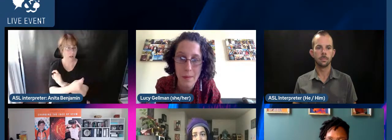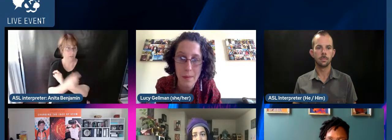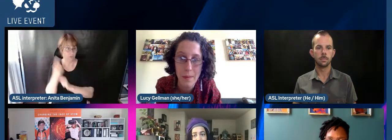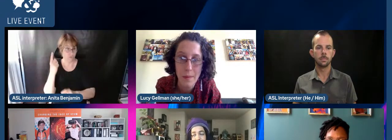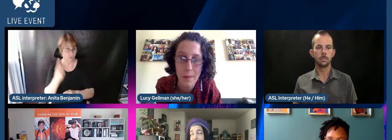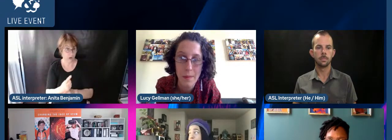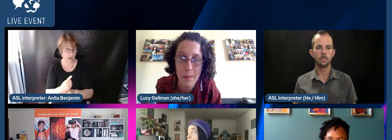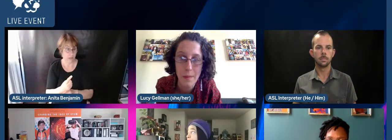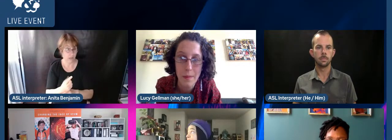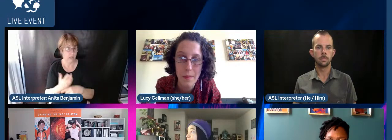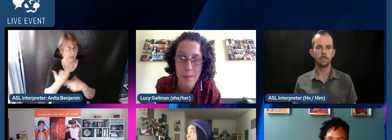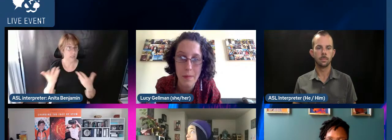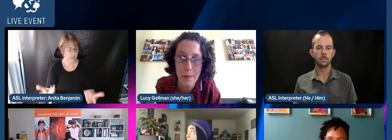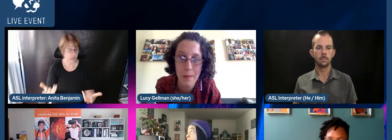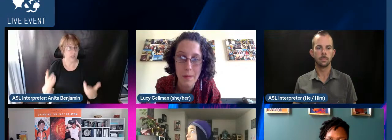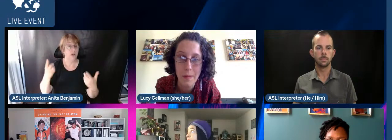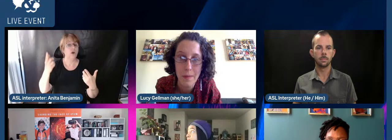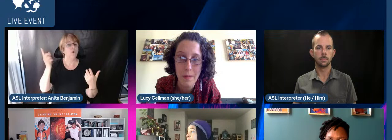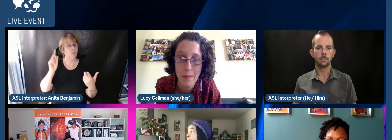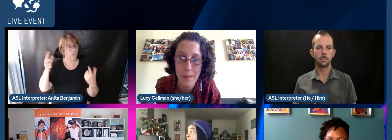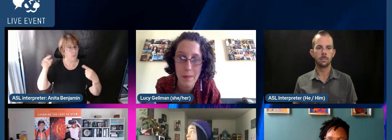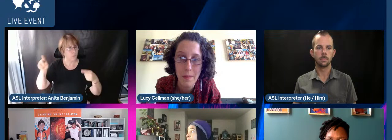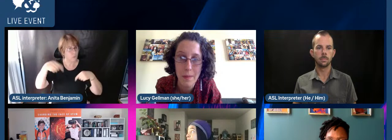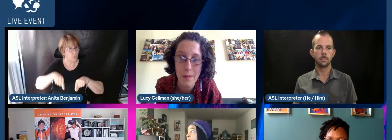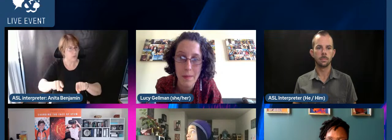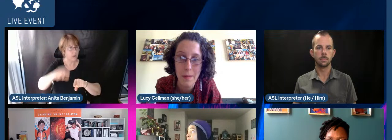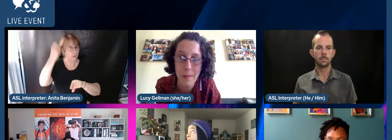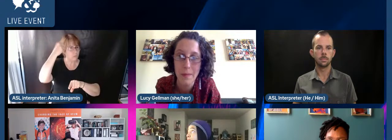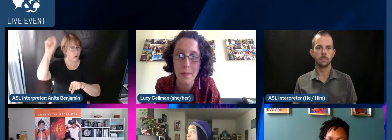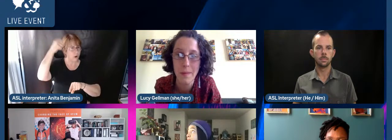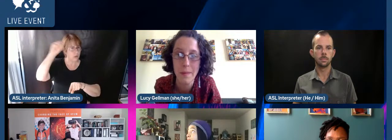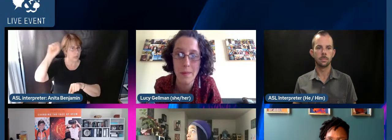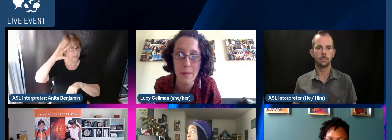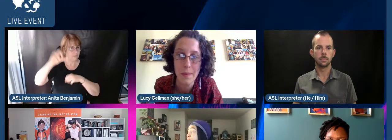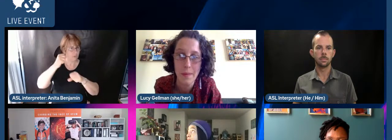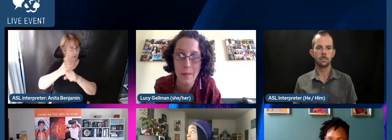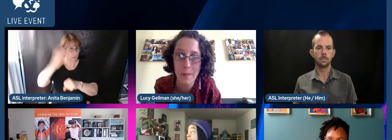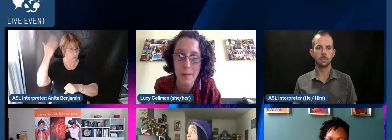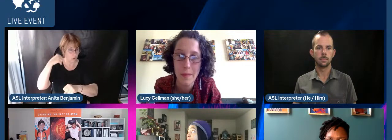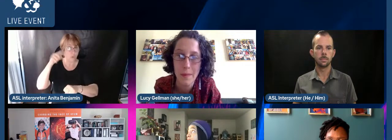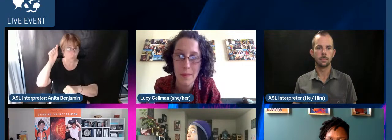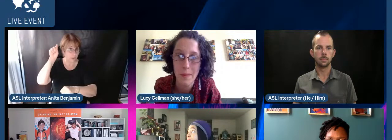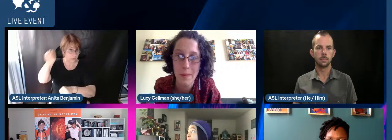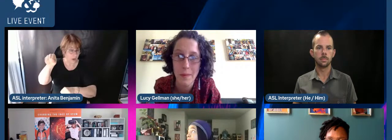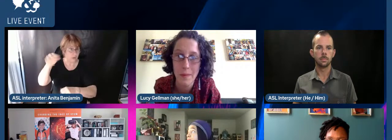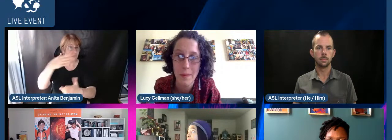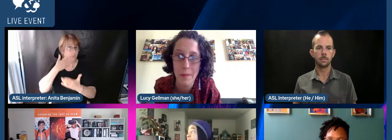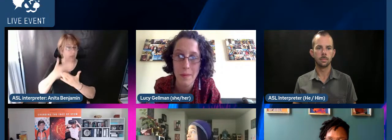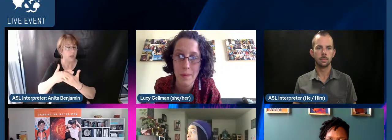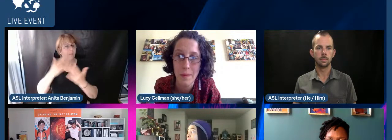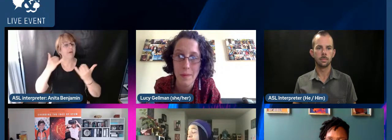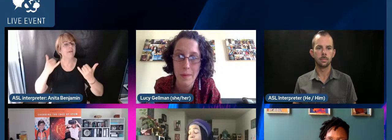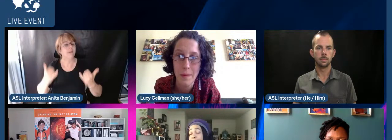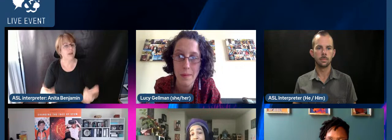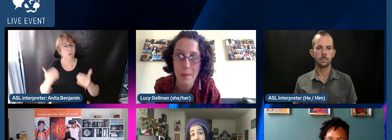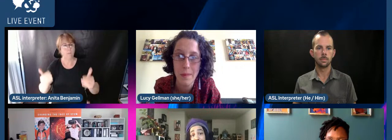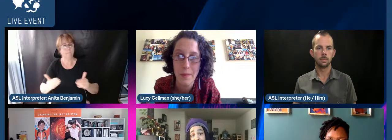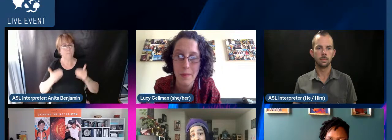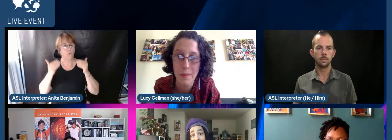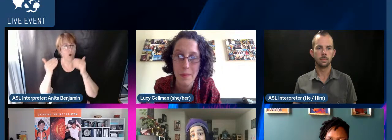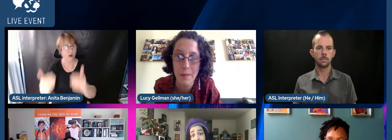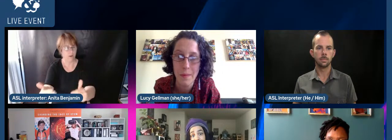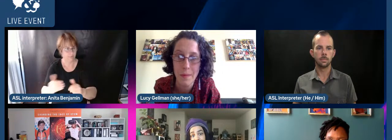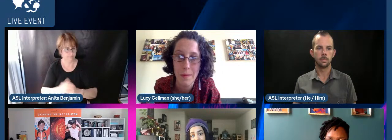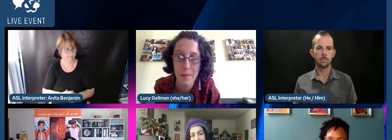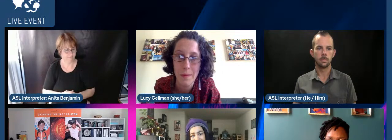were doing the protest 50 years ago, thank you for doing it. But now we have to move forward.